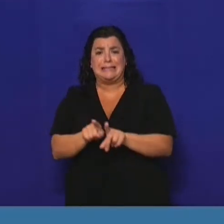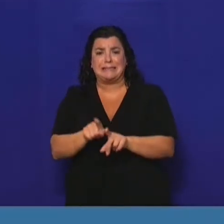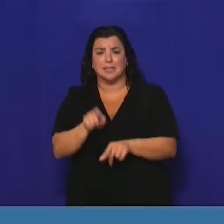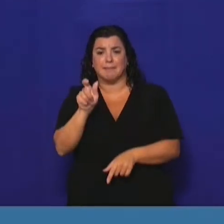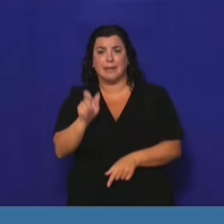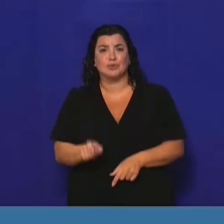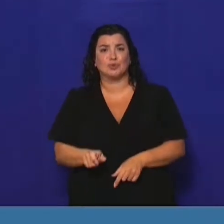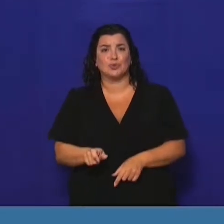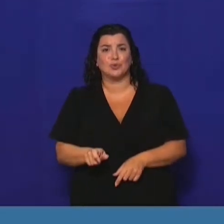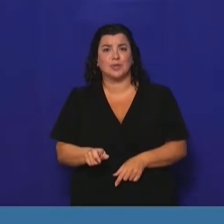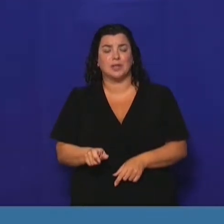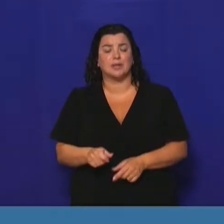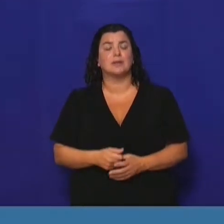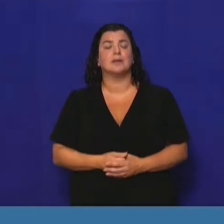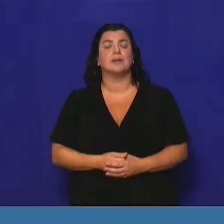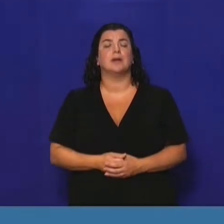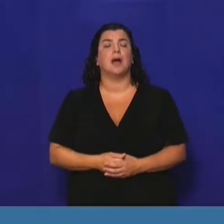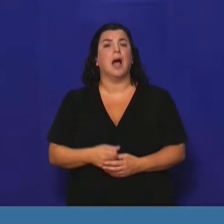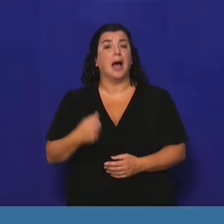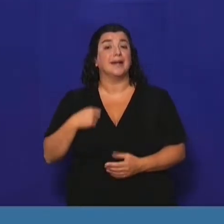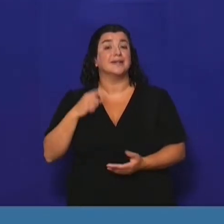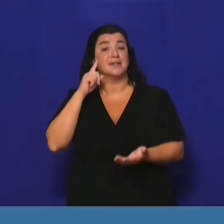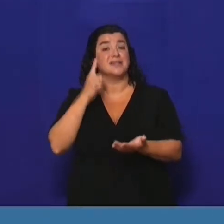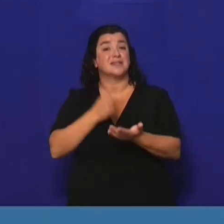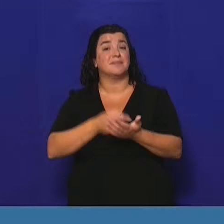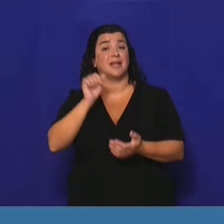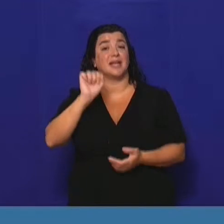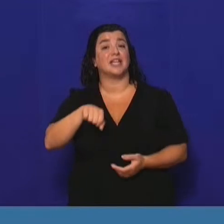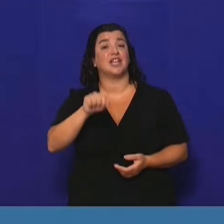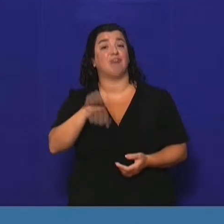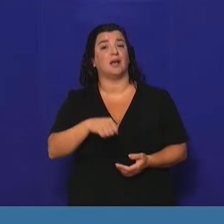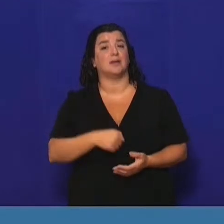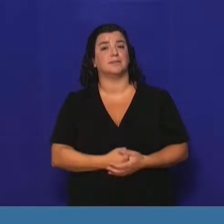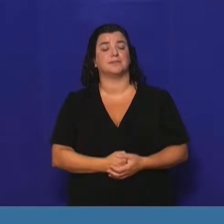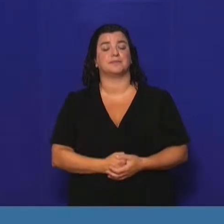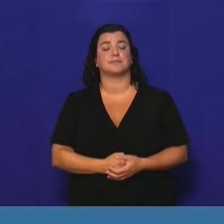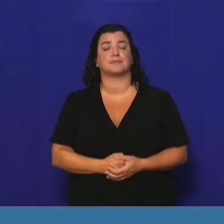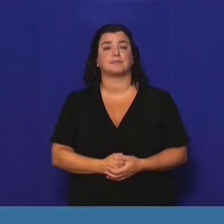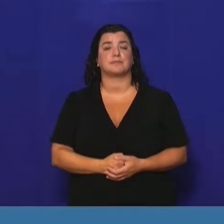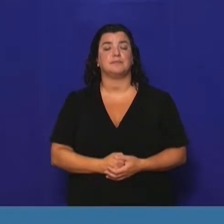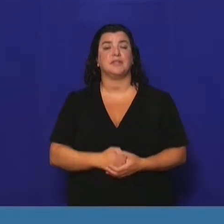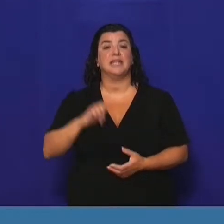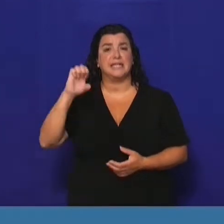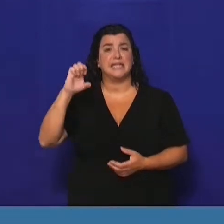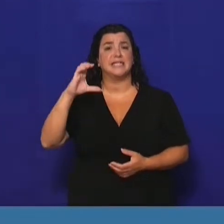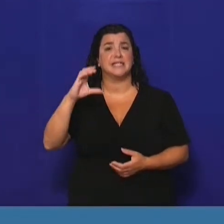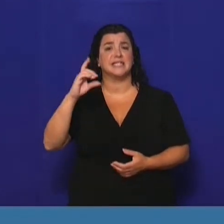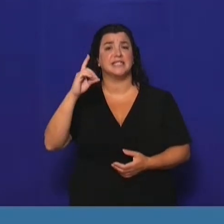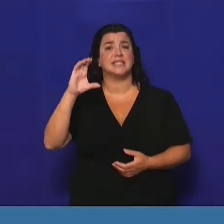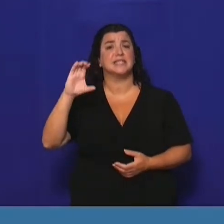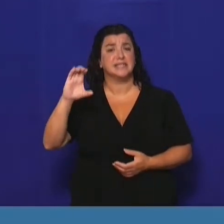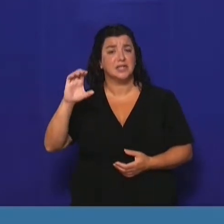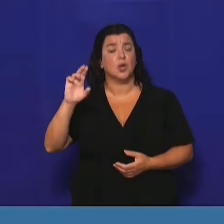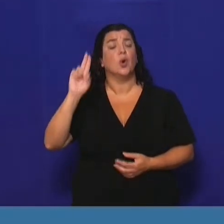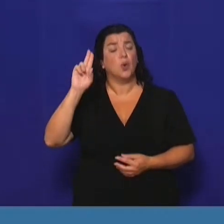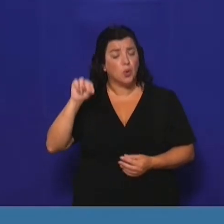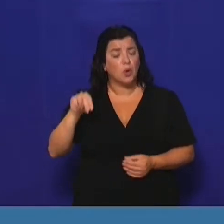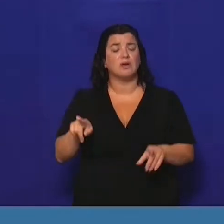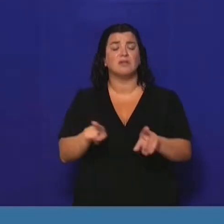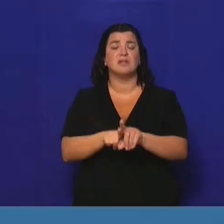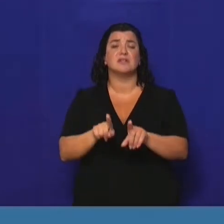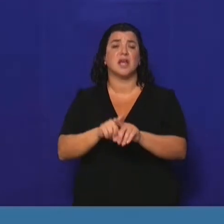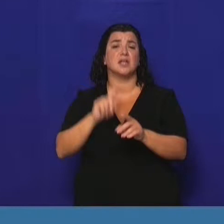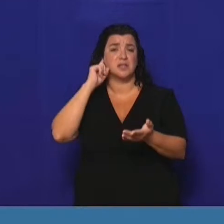sibna każijiet fejn reġgħu ħarġu li huma pożittivi. Anka l-ECDC għandha dokument ta' linji gwida